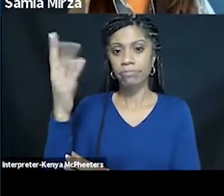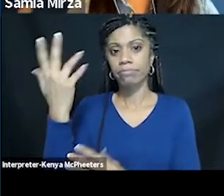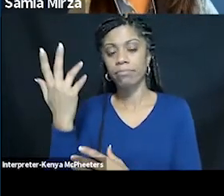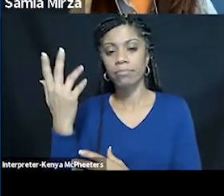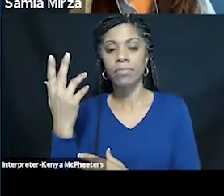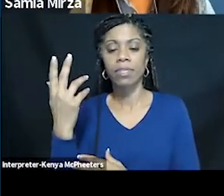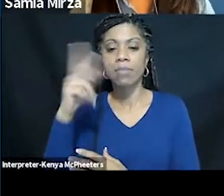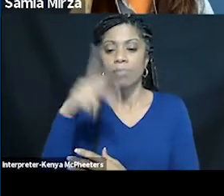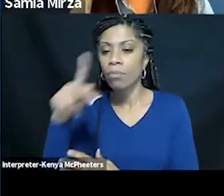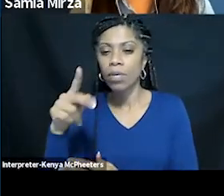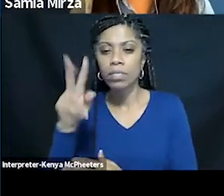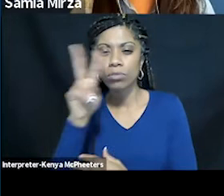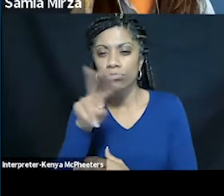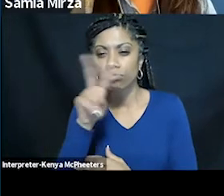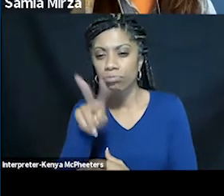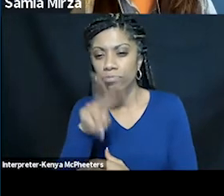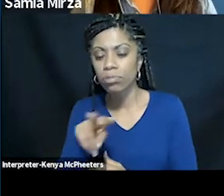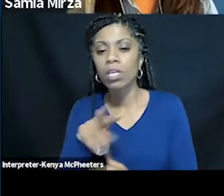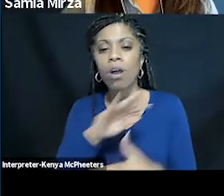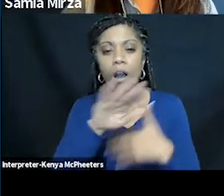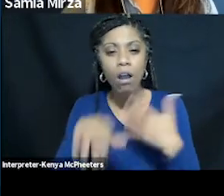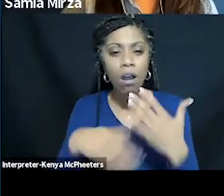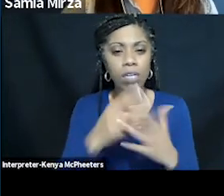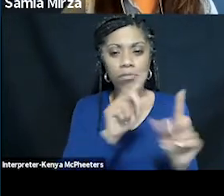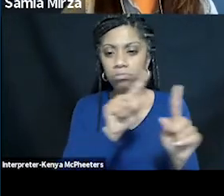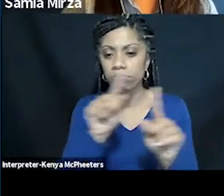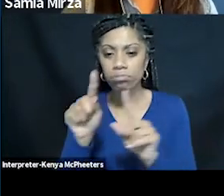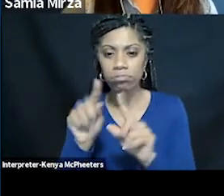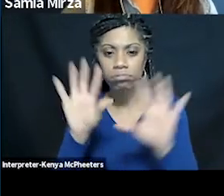develop to bring those resources together for you all.